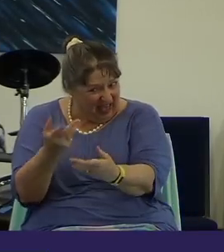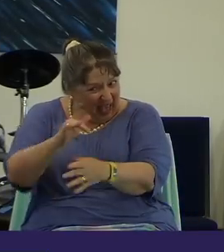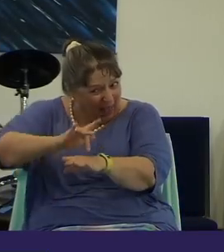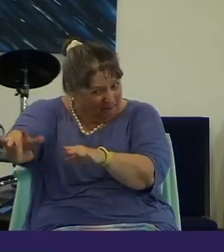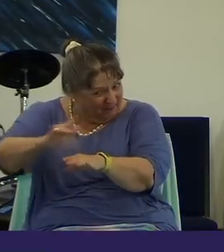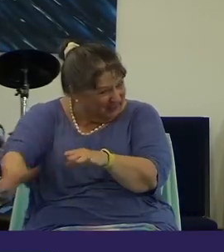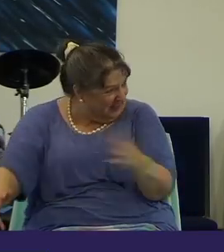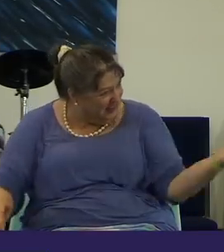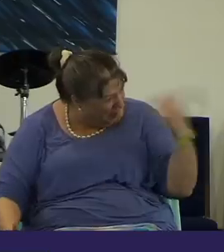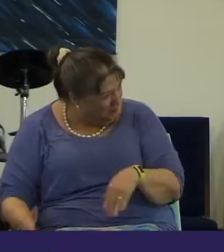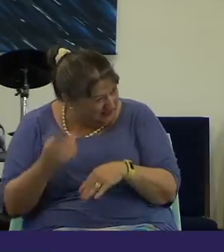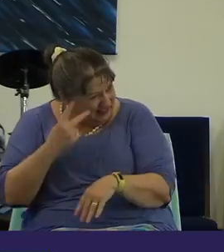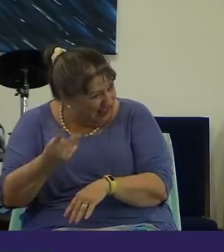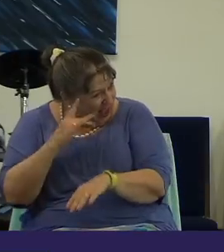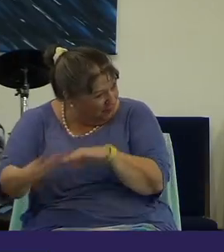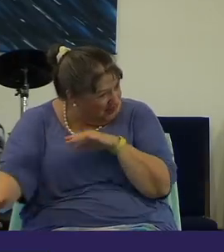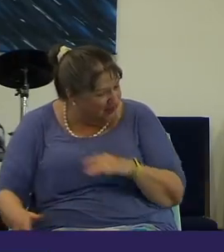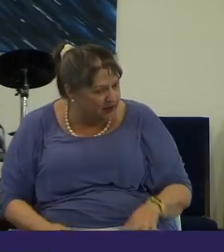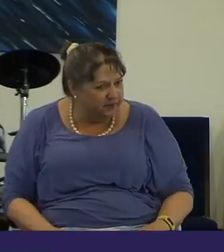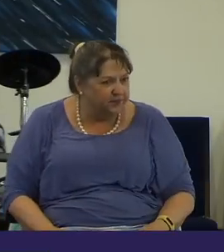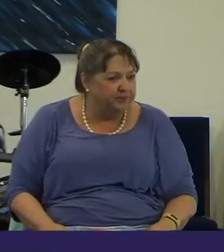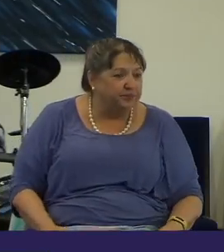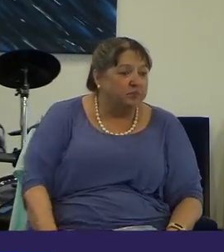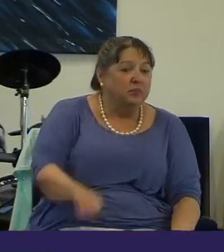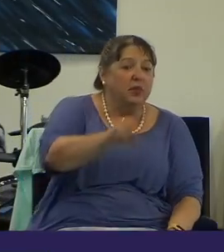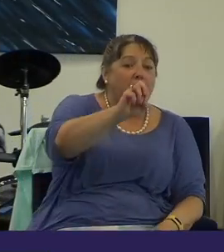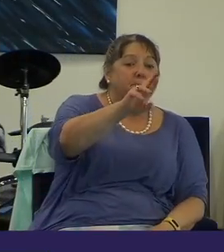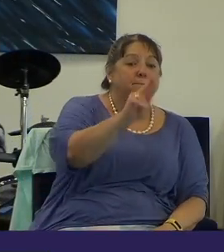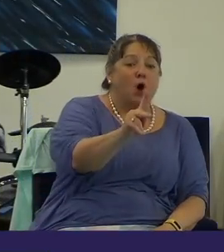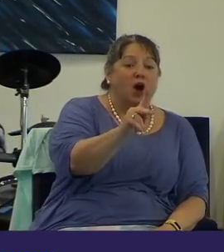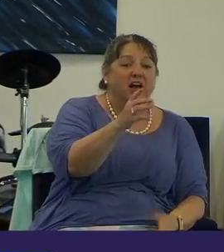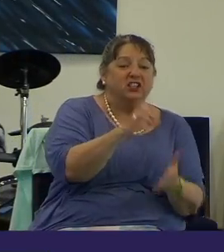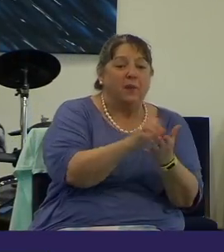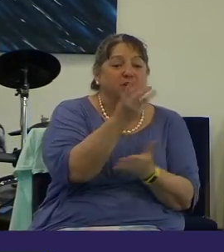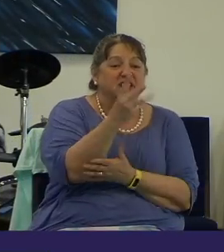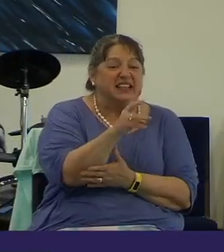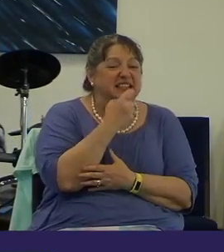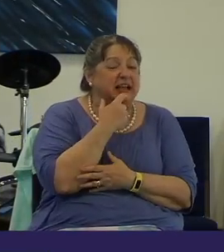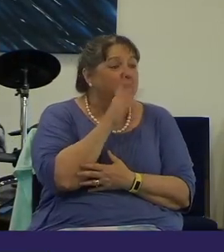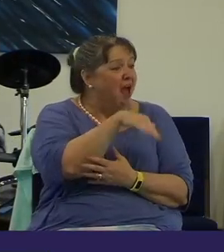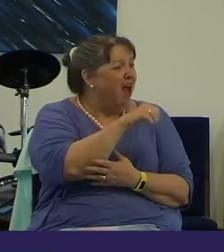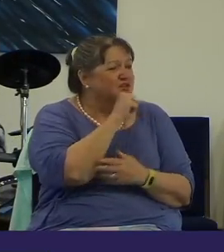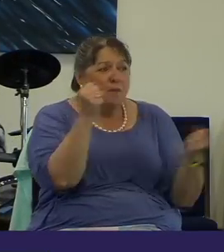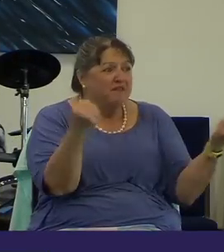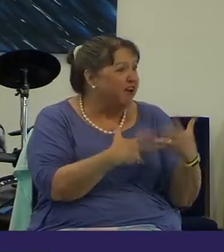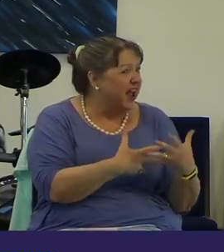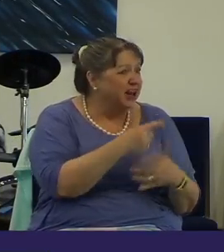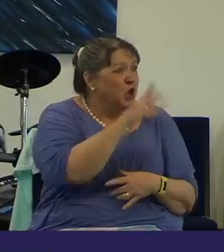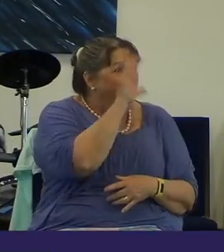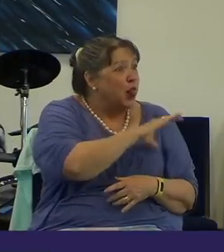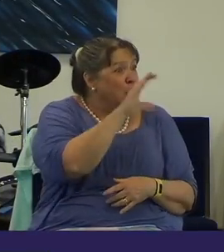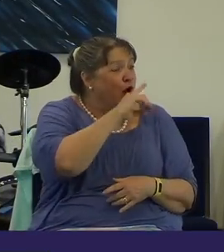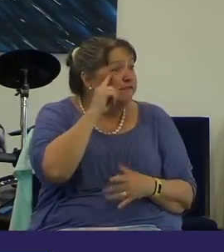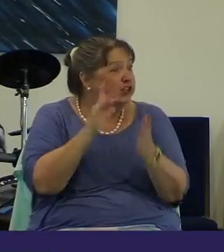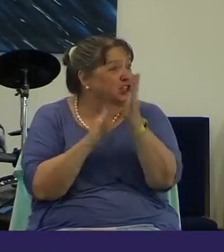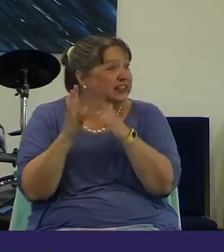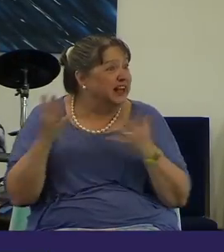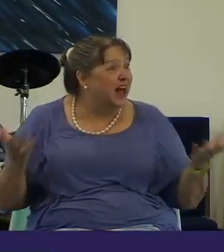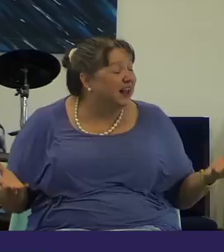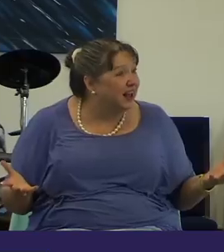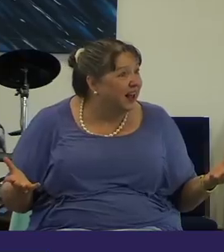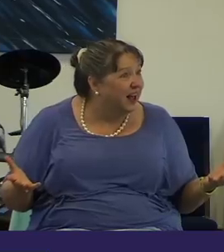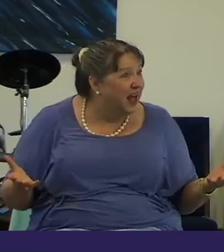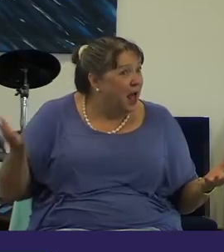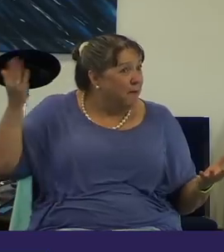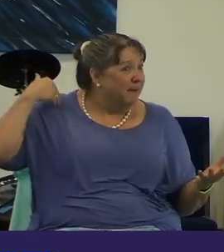Mark 16 and verse 6, an angel says, don't be alarmed. You're looking for Jesus the Nazarene.